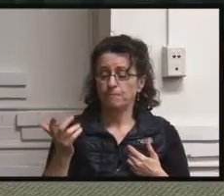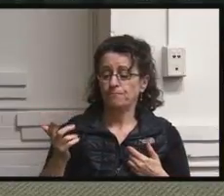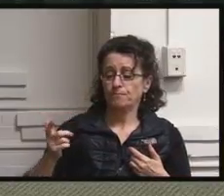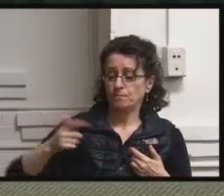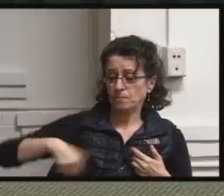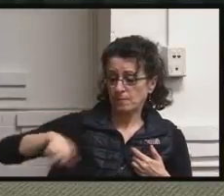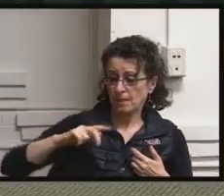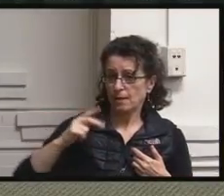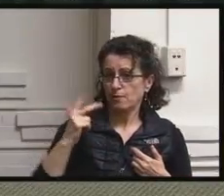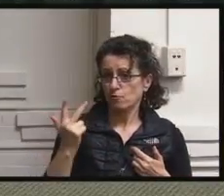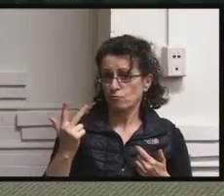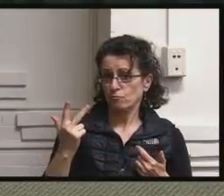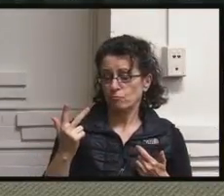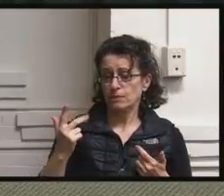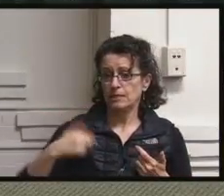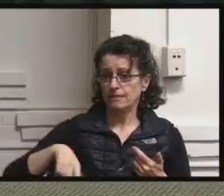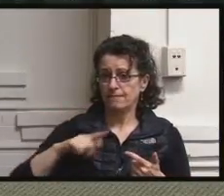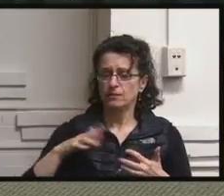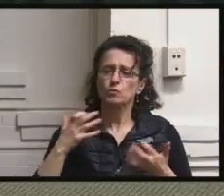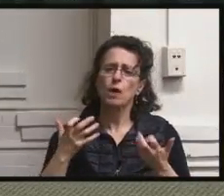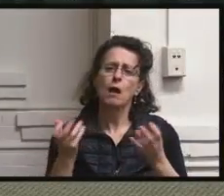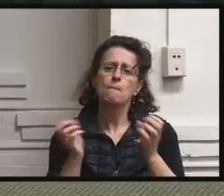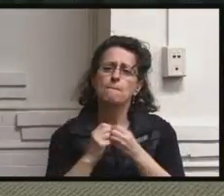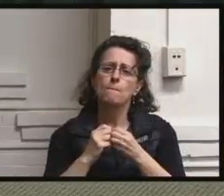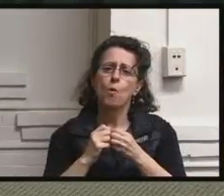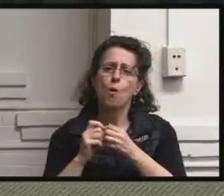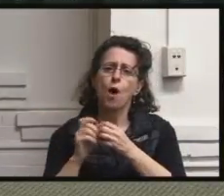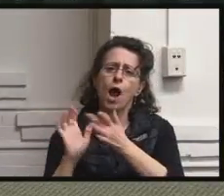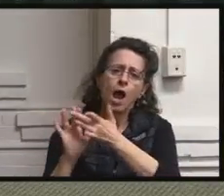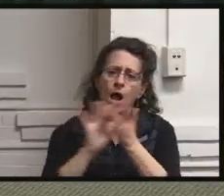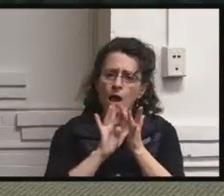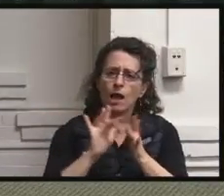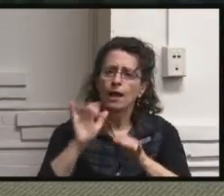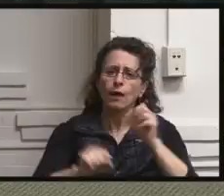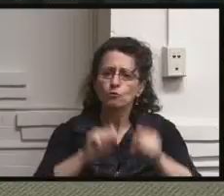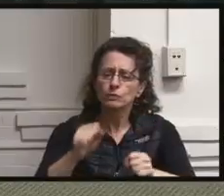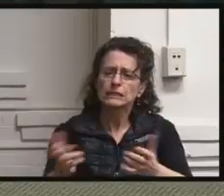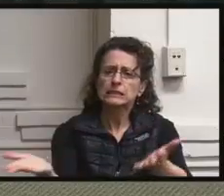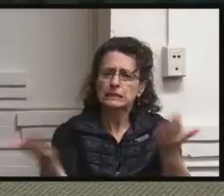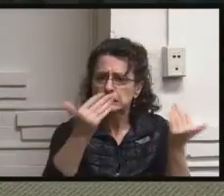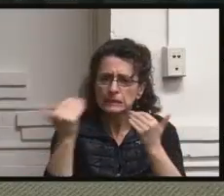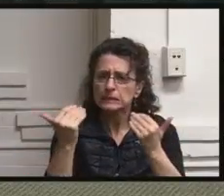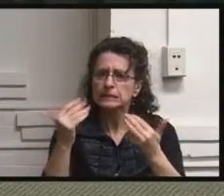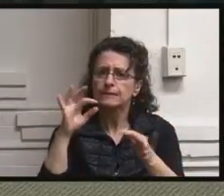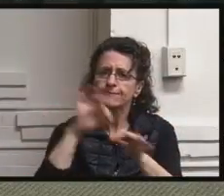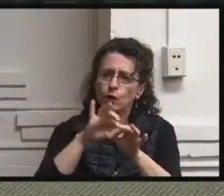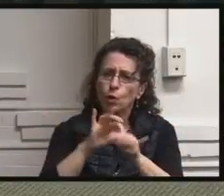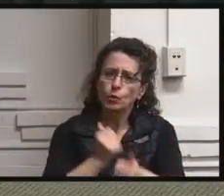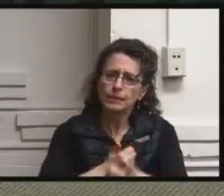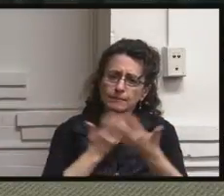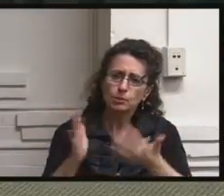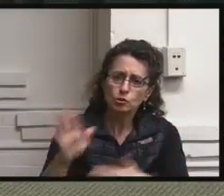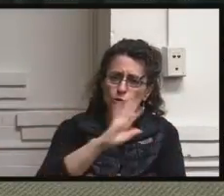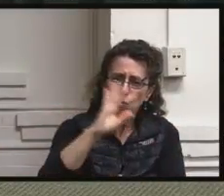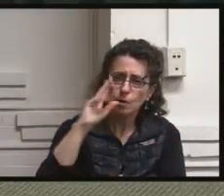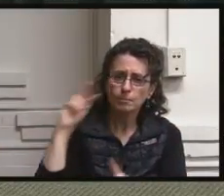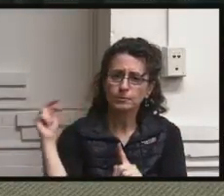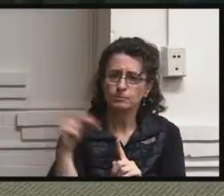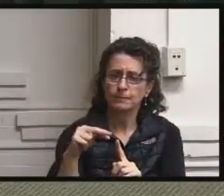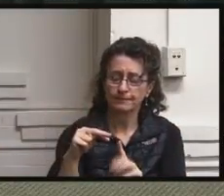would like to see some further public outreach in order to solicit people's views. How that will